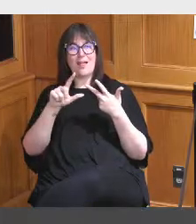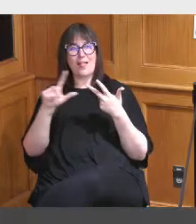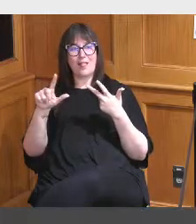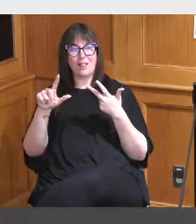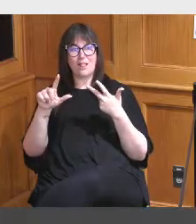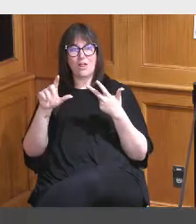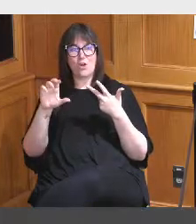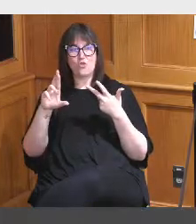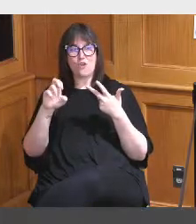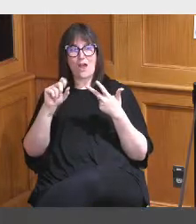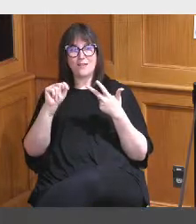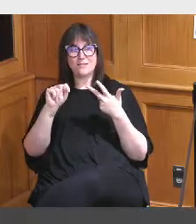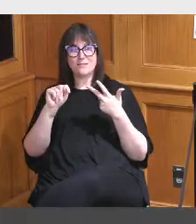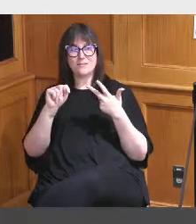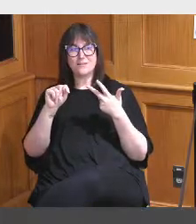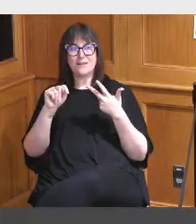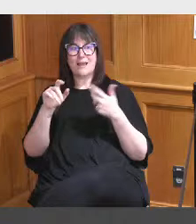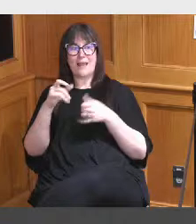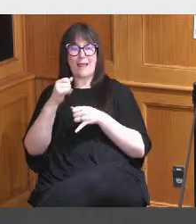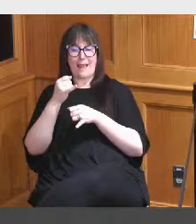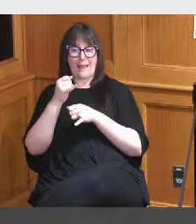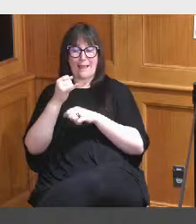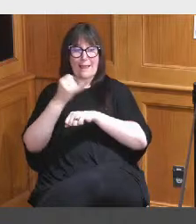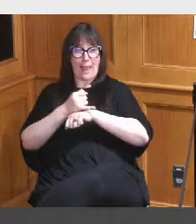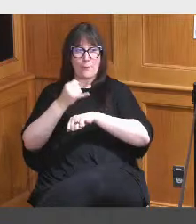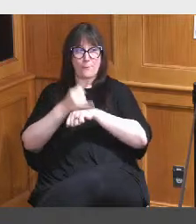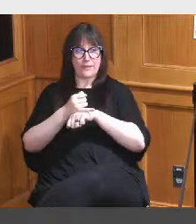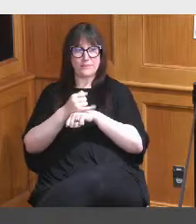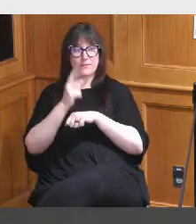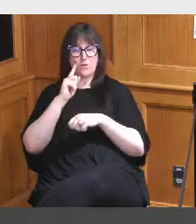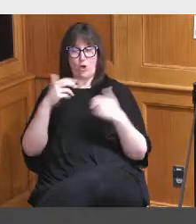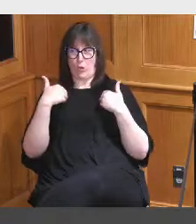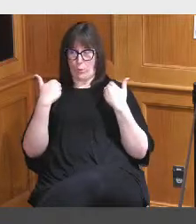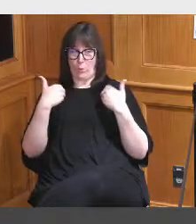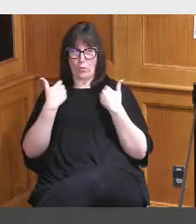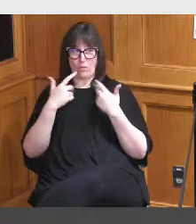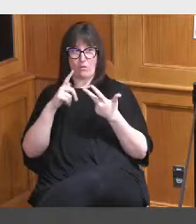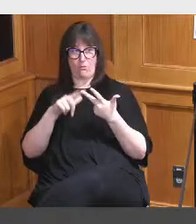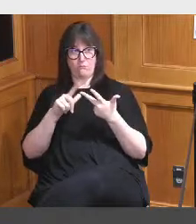the Hillcrest Youth Campus, and that's the amount that these